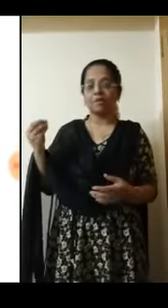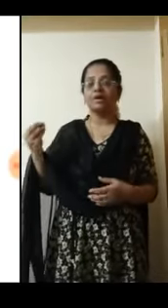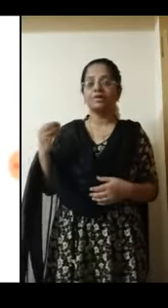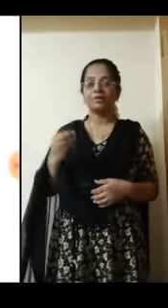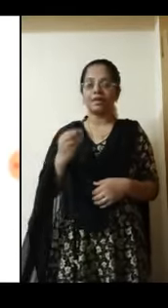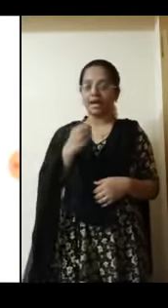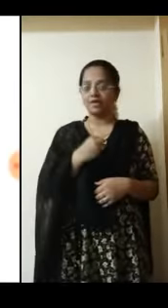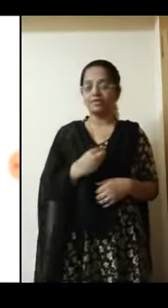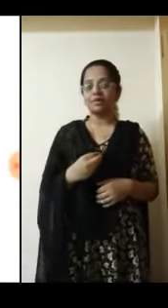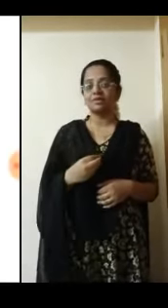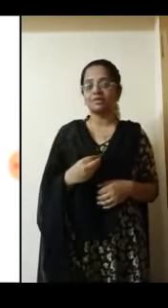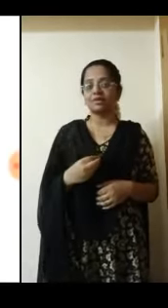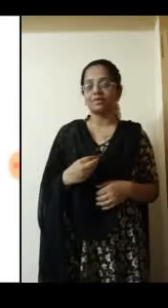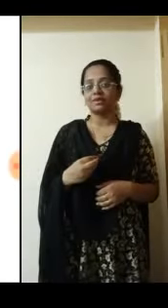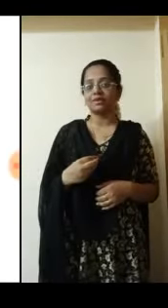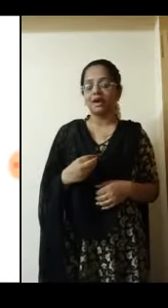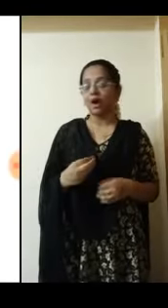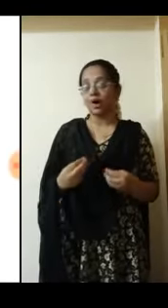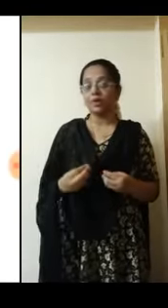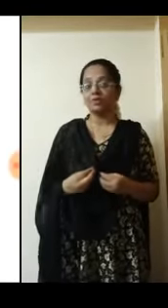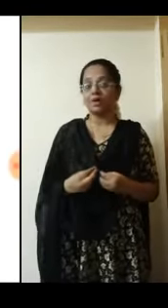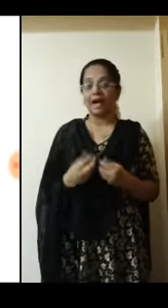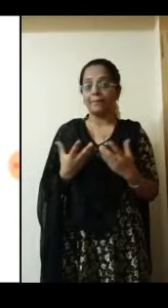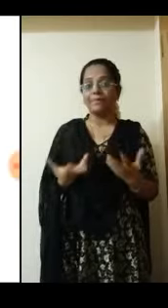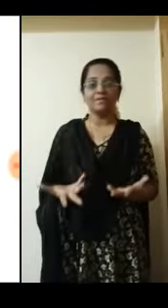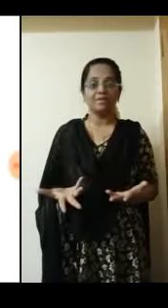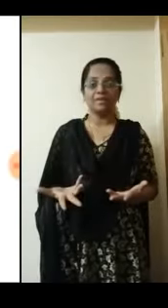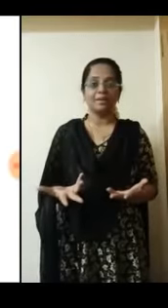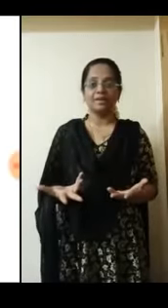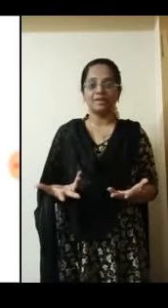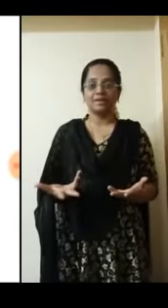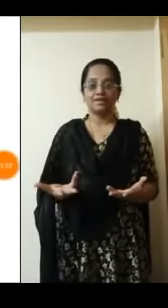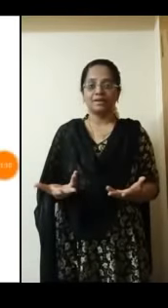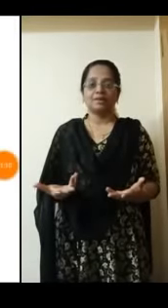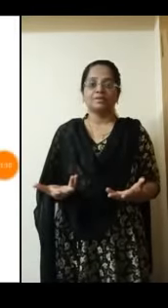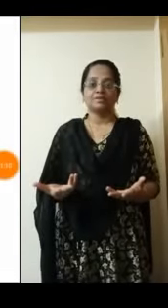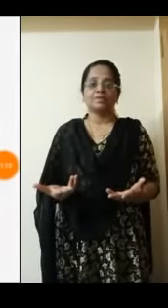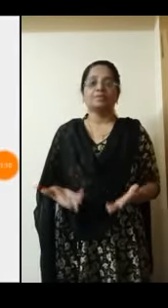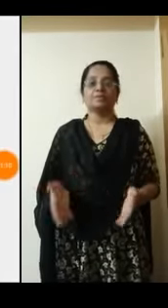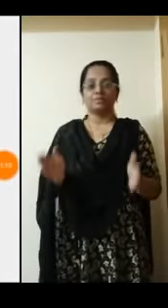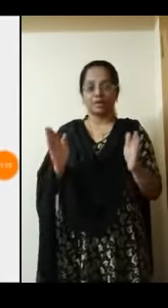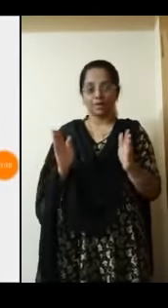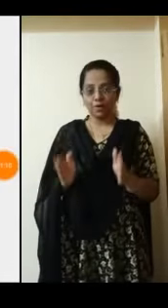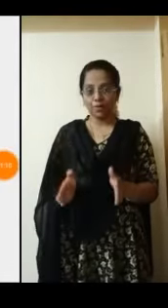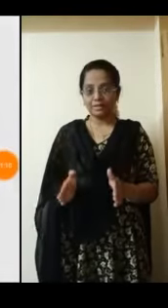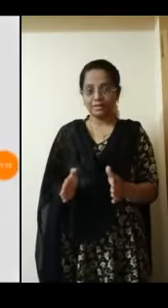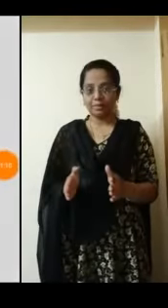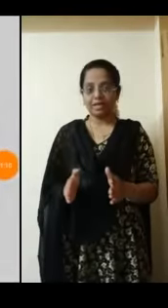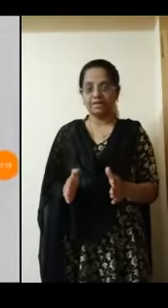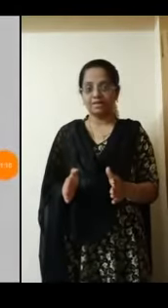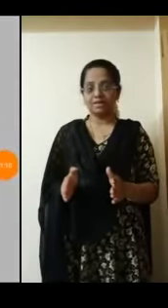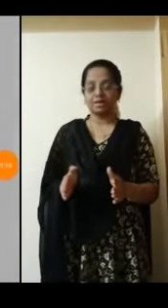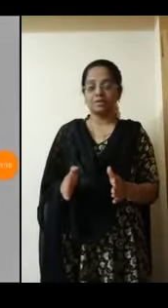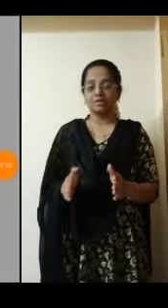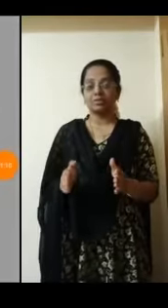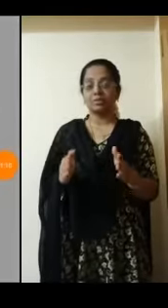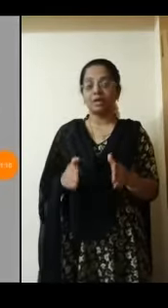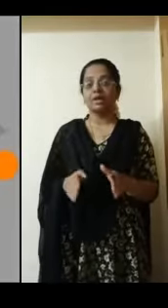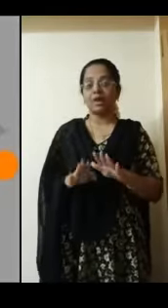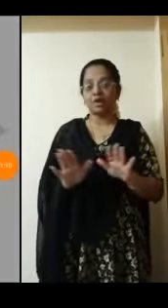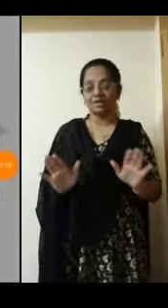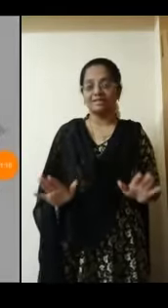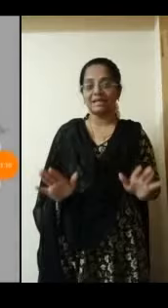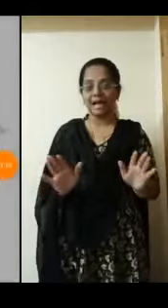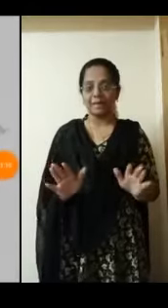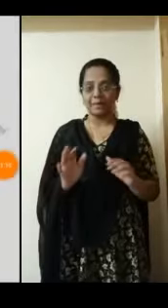is someone to care for us often, how happy we will be. So a home is a place to